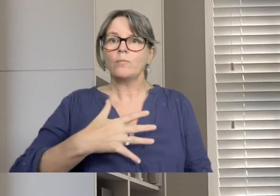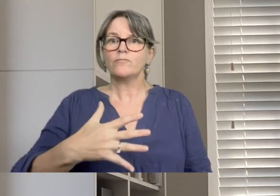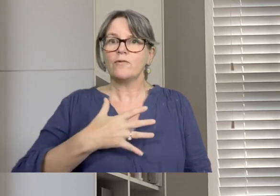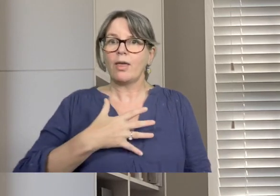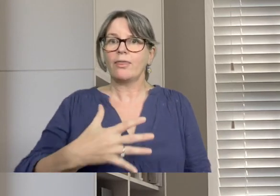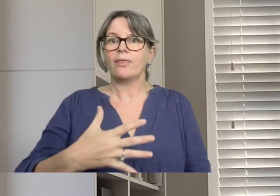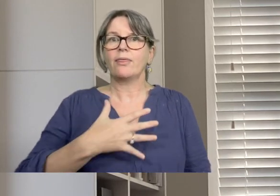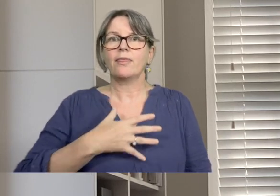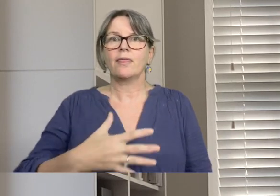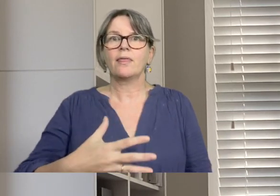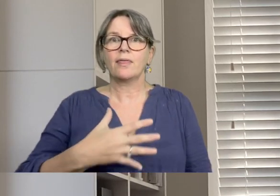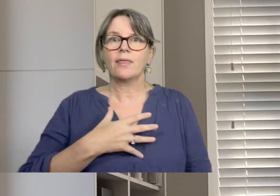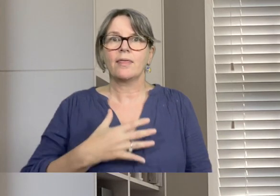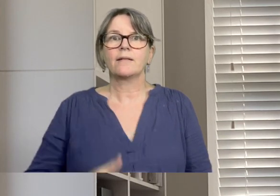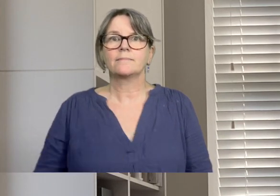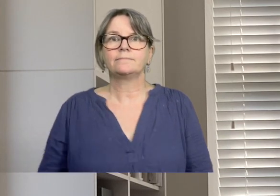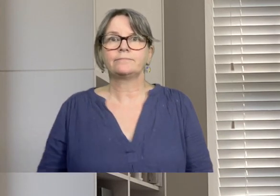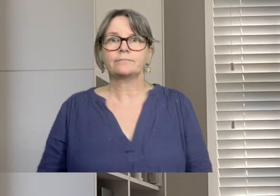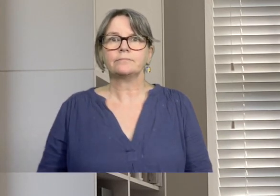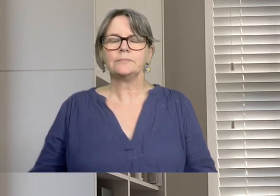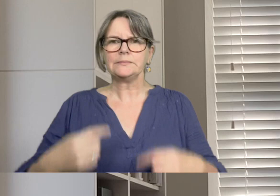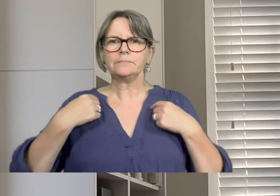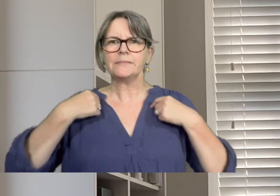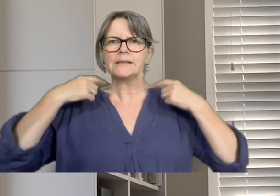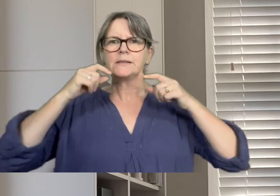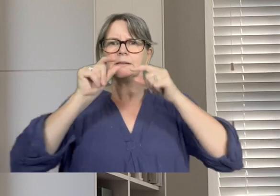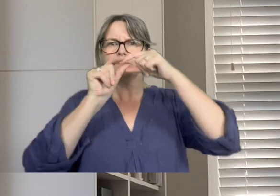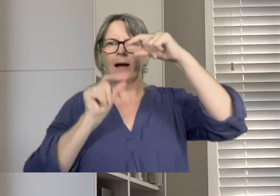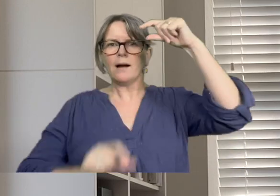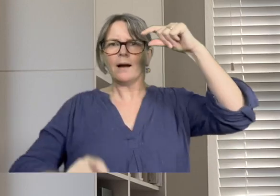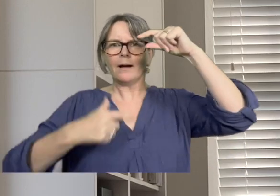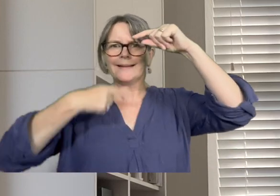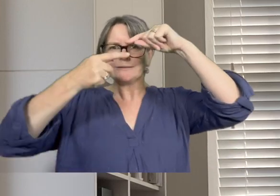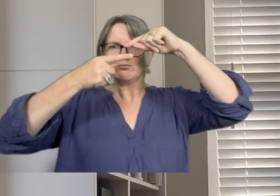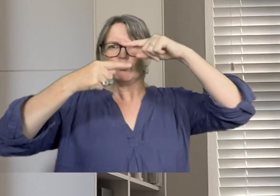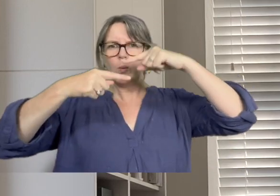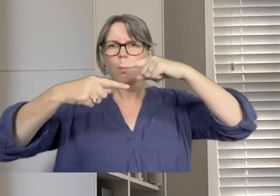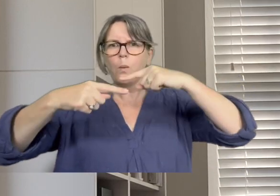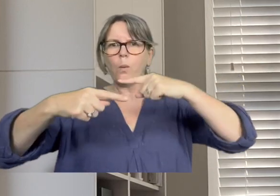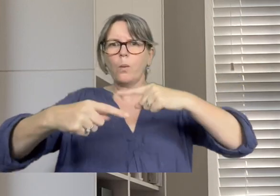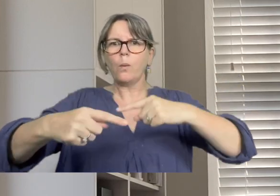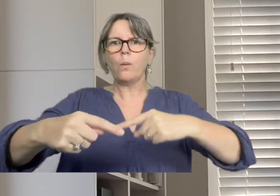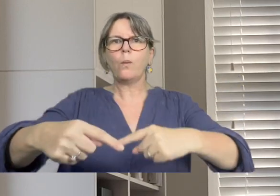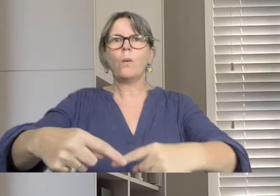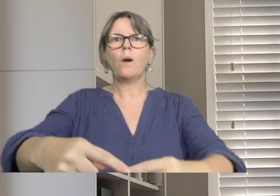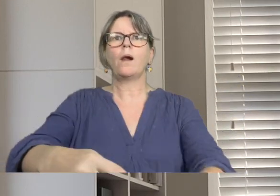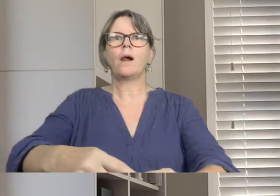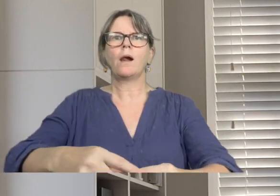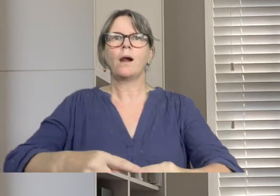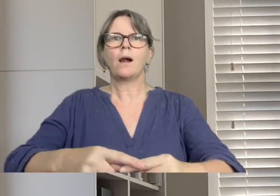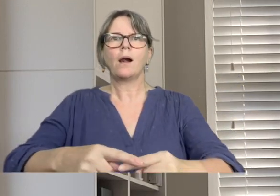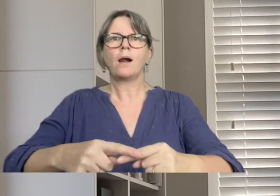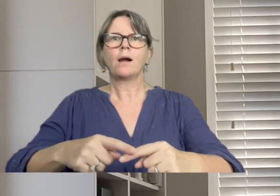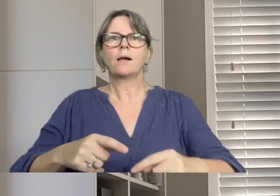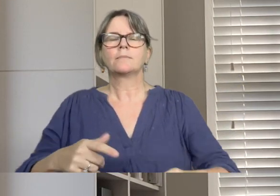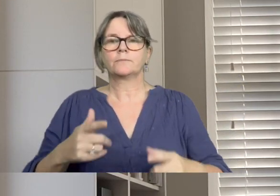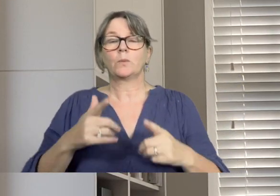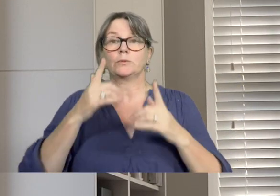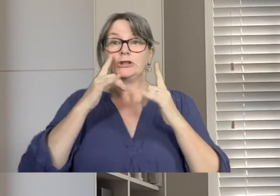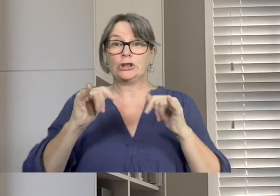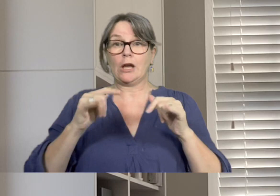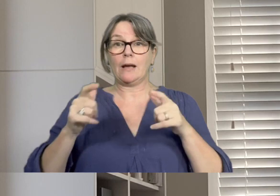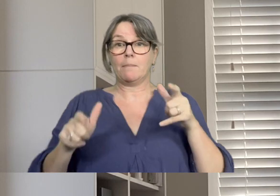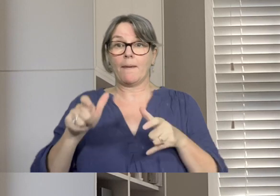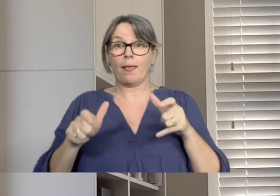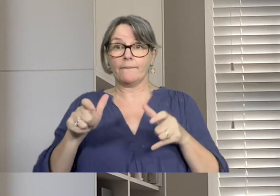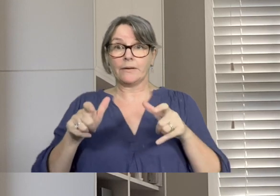going to really take our time to roll through that spine, isolating each section. Double check this pelvis is back in neutral. Sometimes we